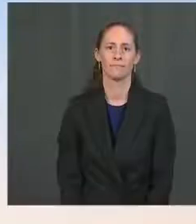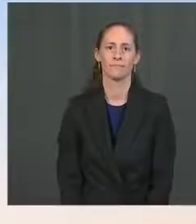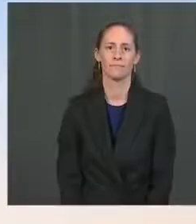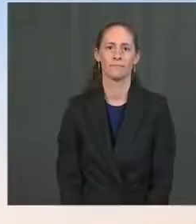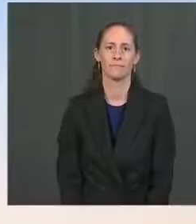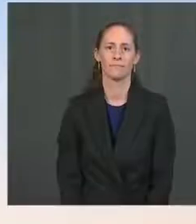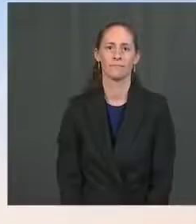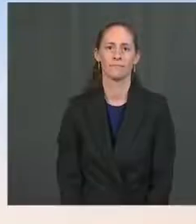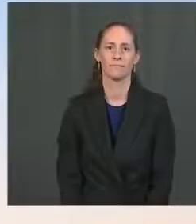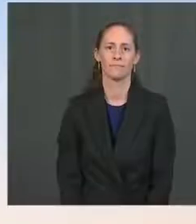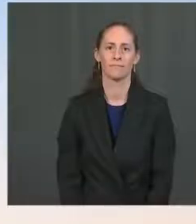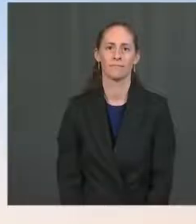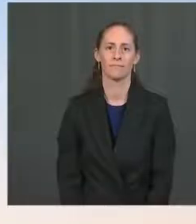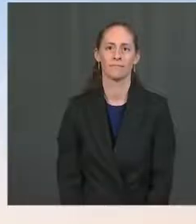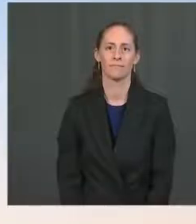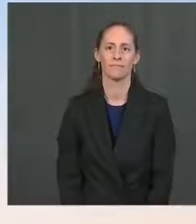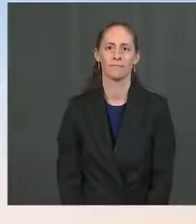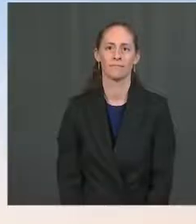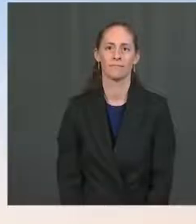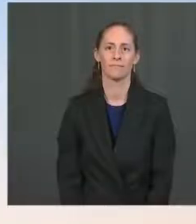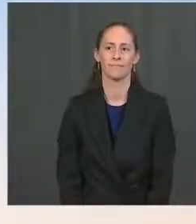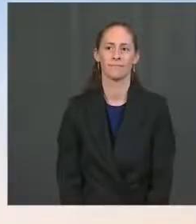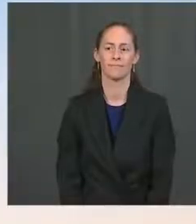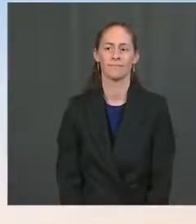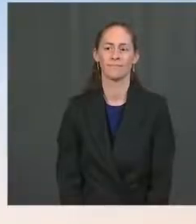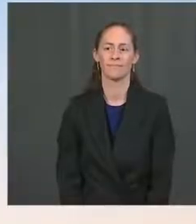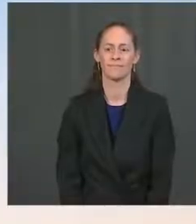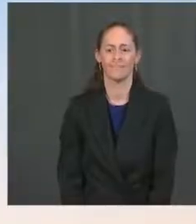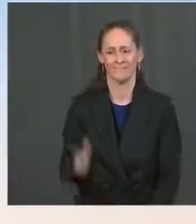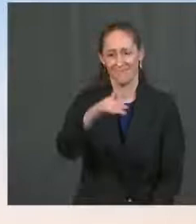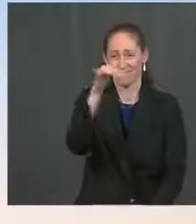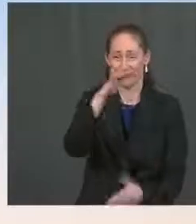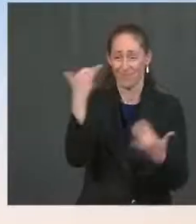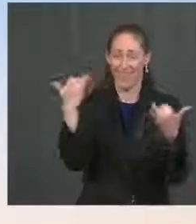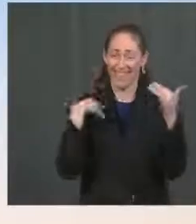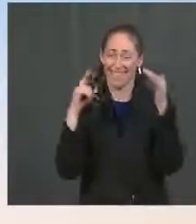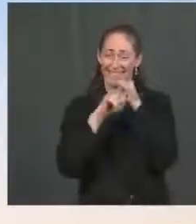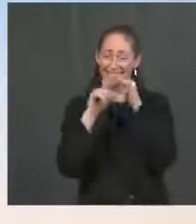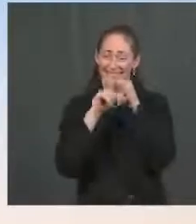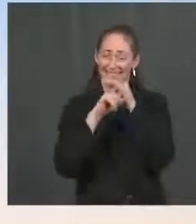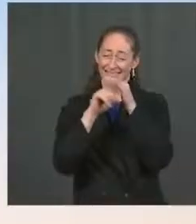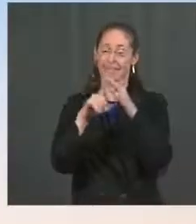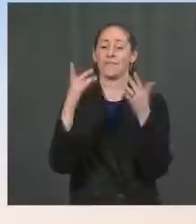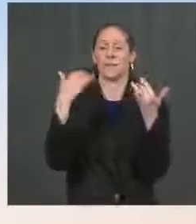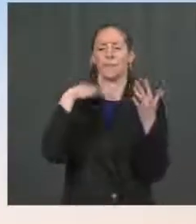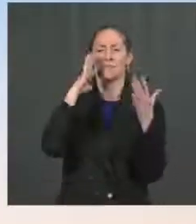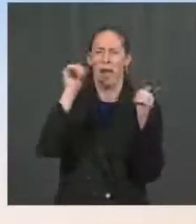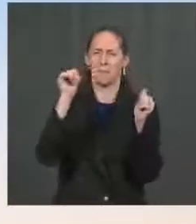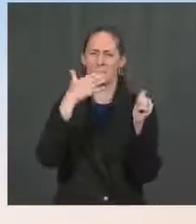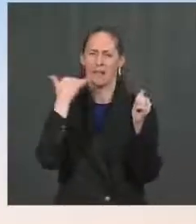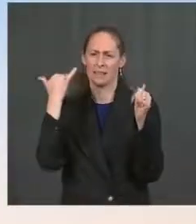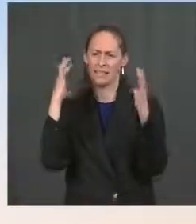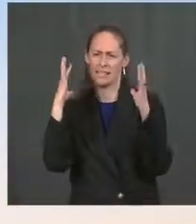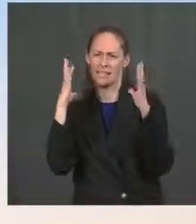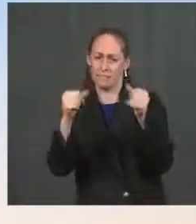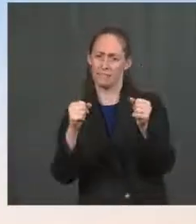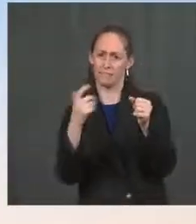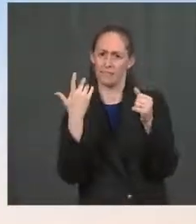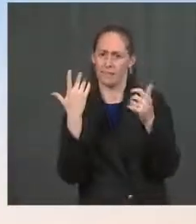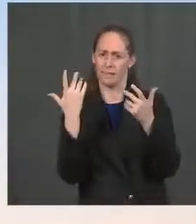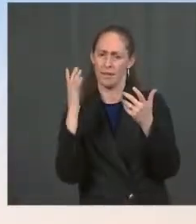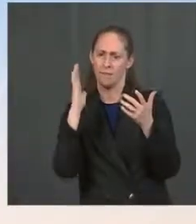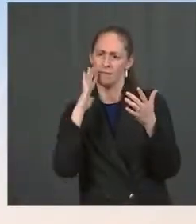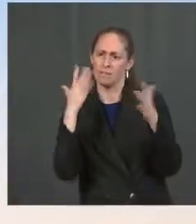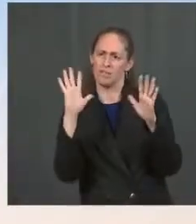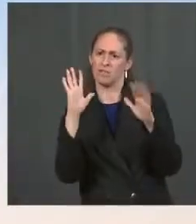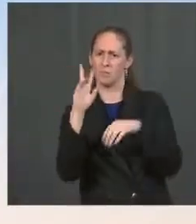Okay. I know it's a packed day, and we're going to work to try to get you out of here at about 10 after 2, given we're going to do a preview call for the